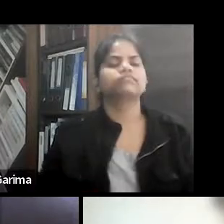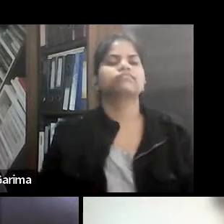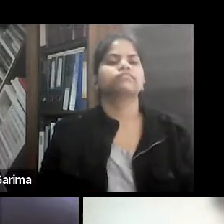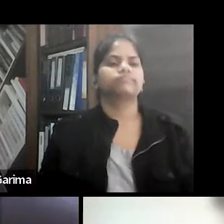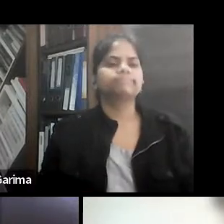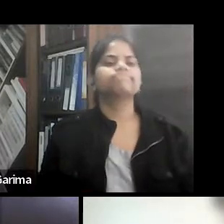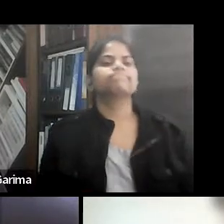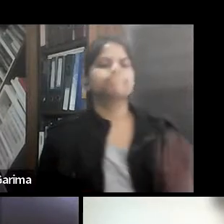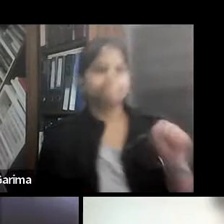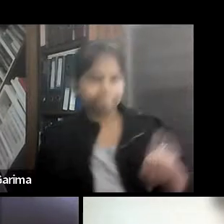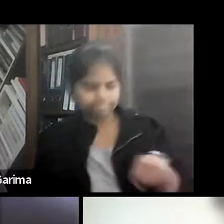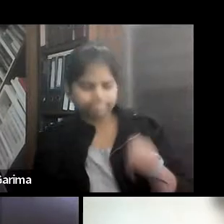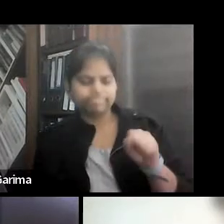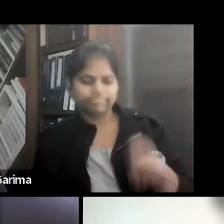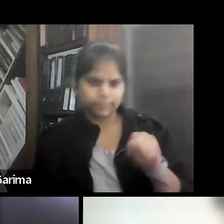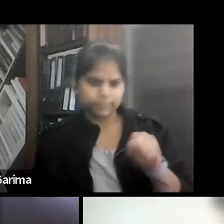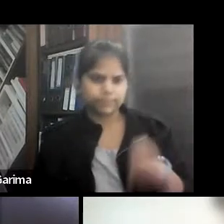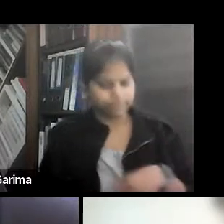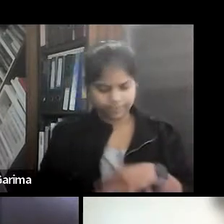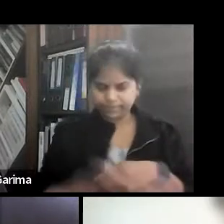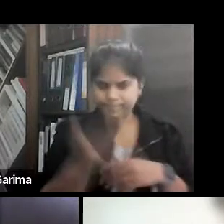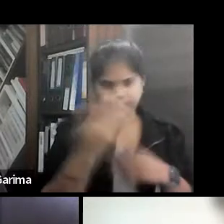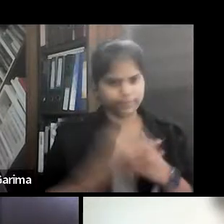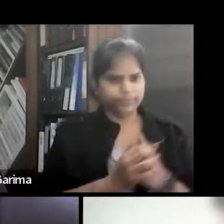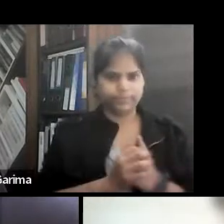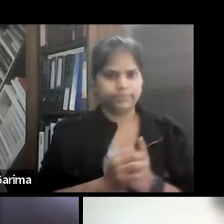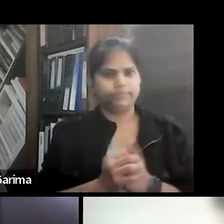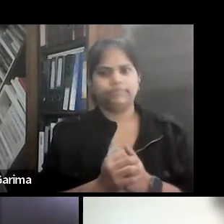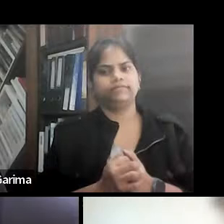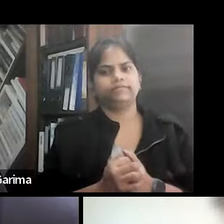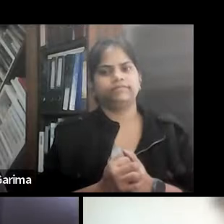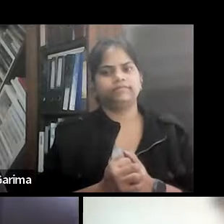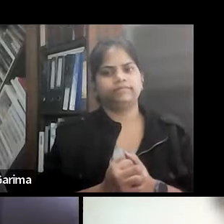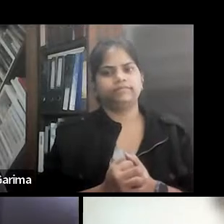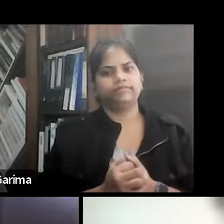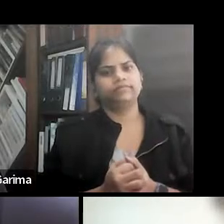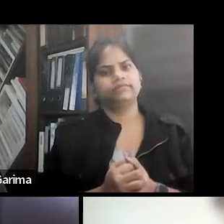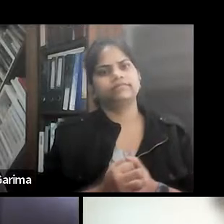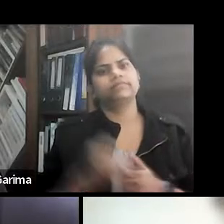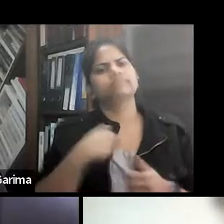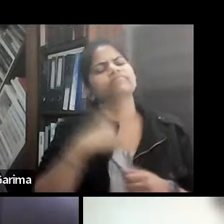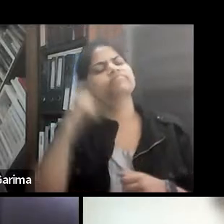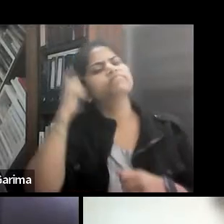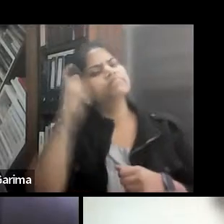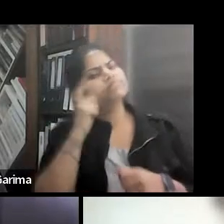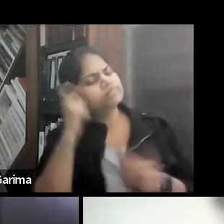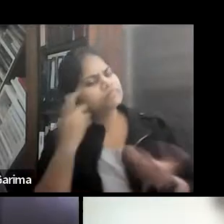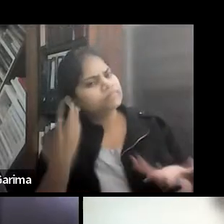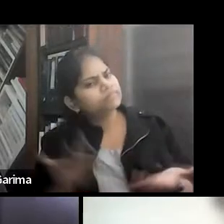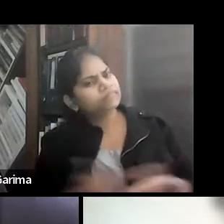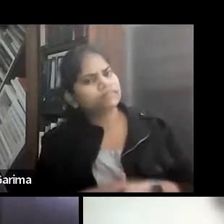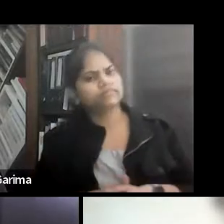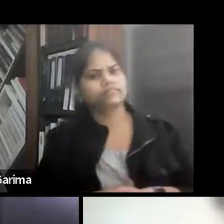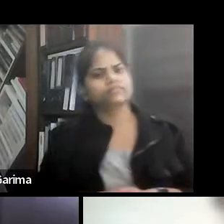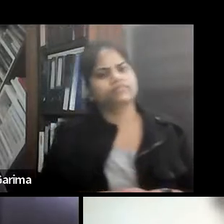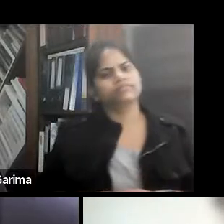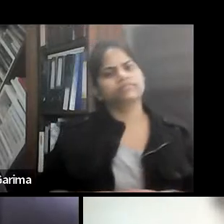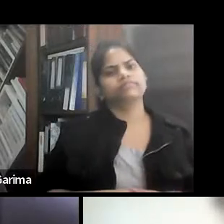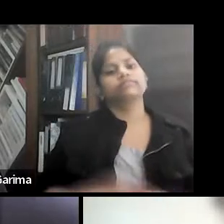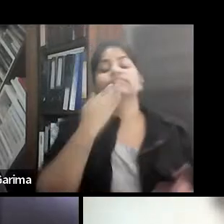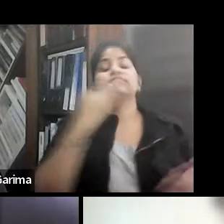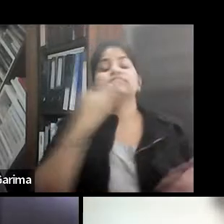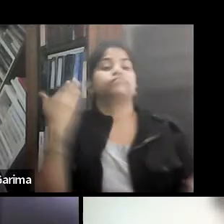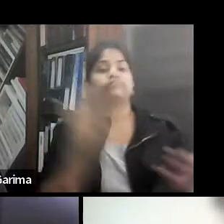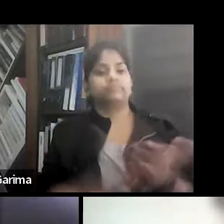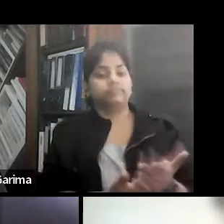okay, can I? Yes, please go ahead. Okay, so I think, okay, thank you for